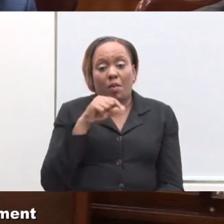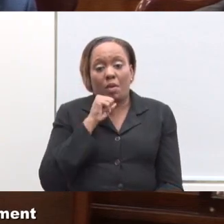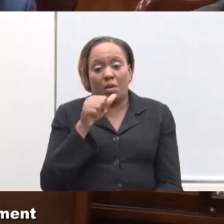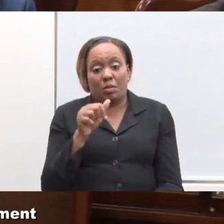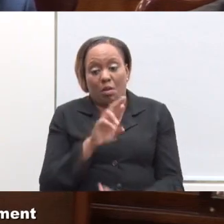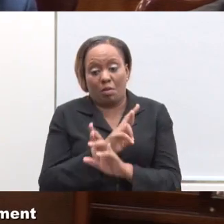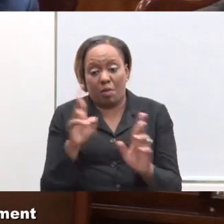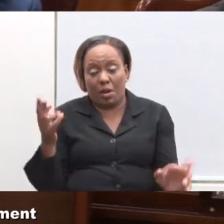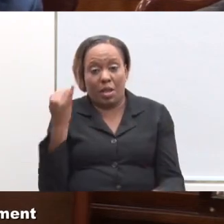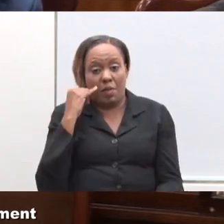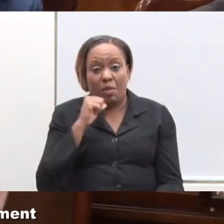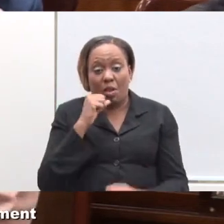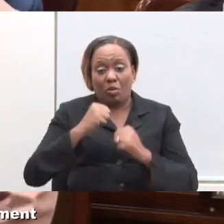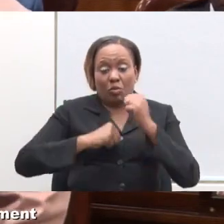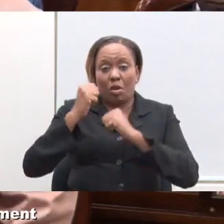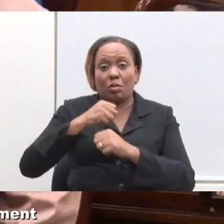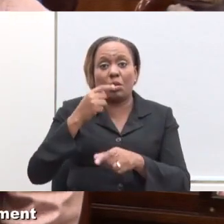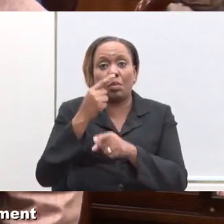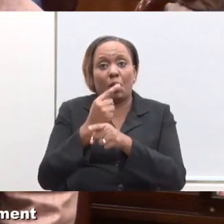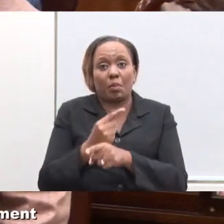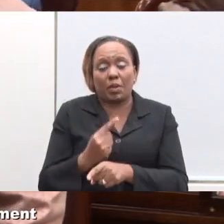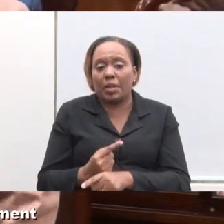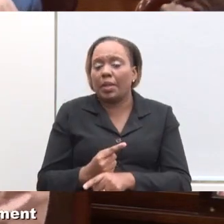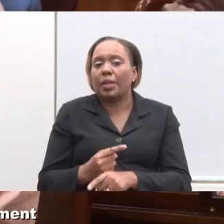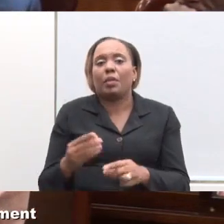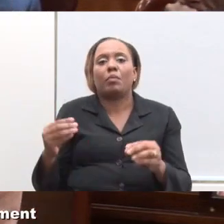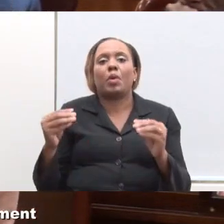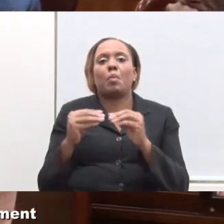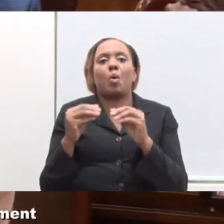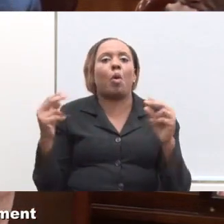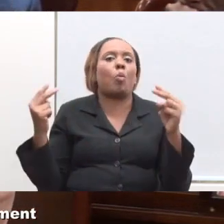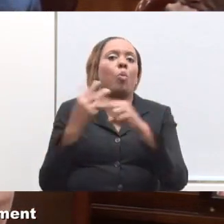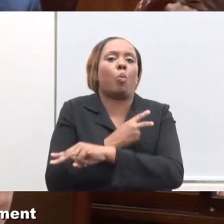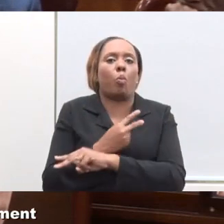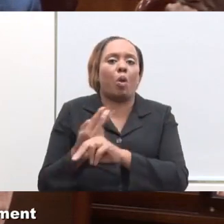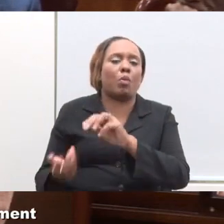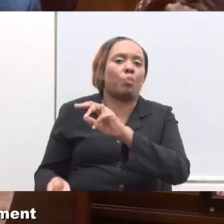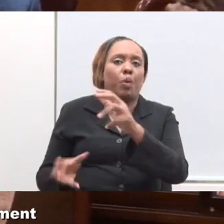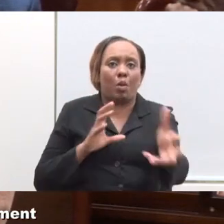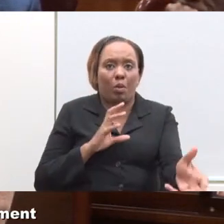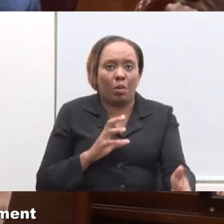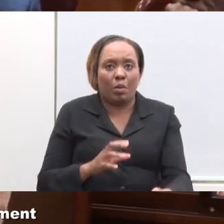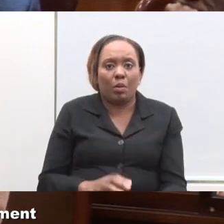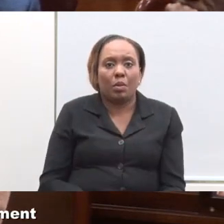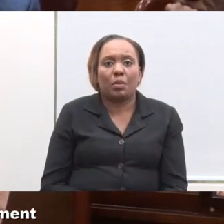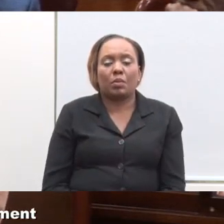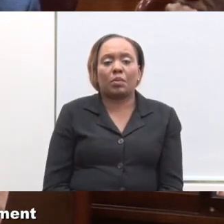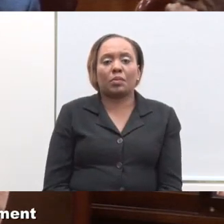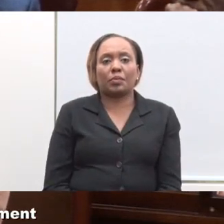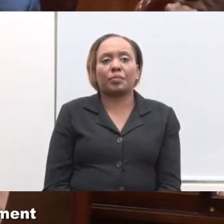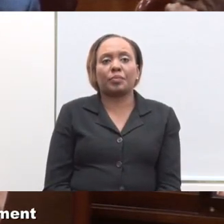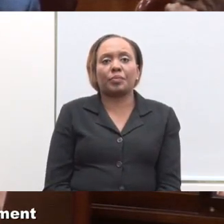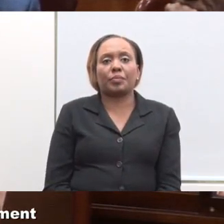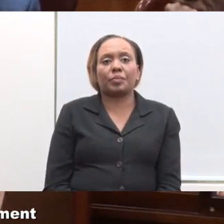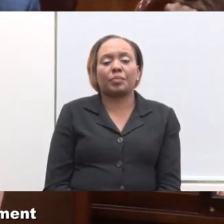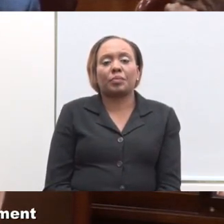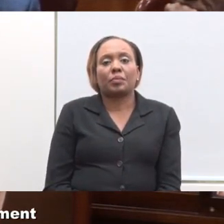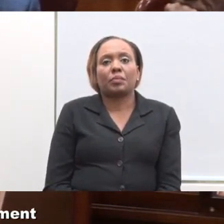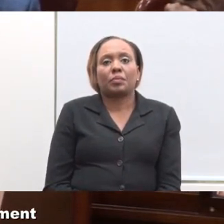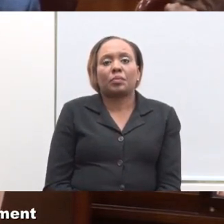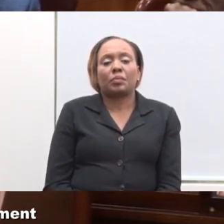orderly restructure of debt. And I say so coming from a country that has just come through an